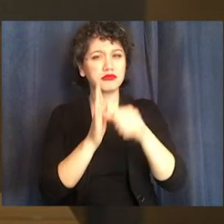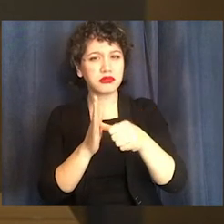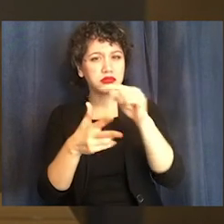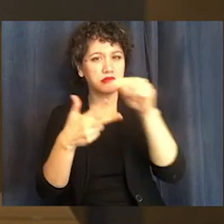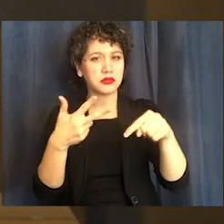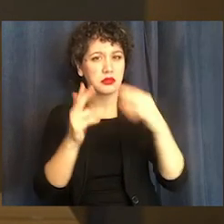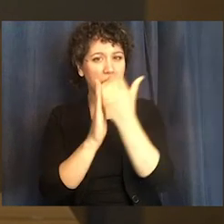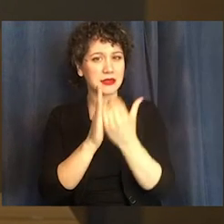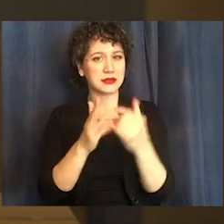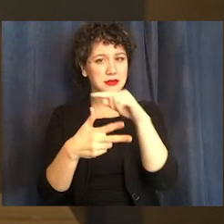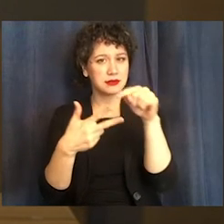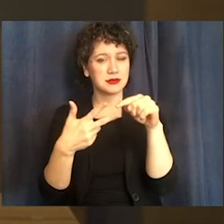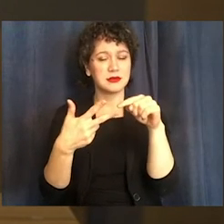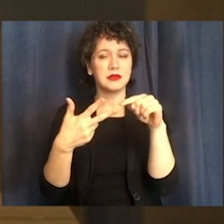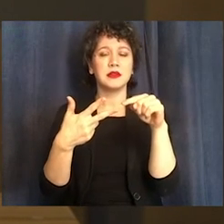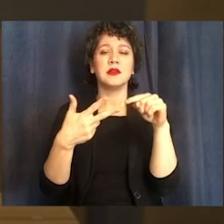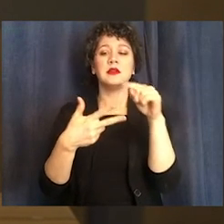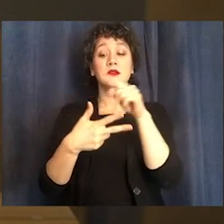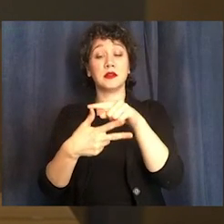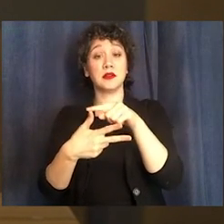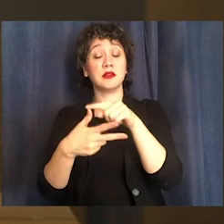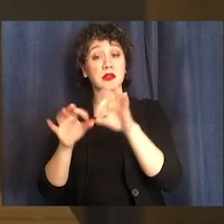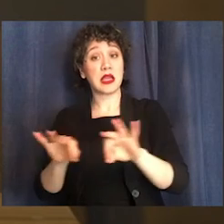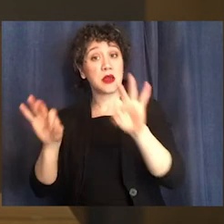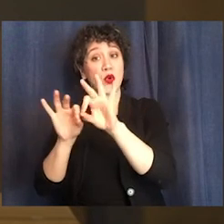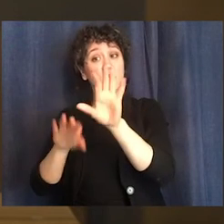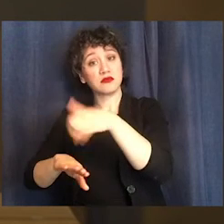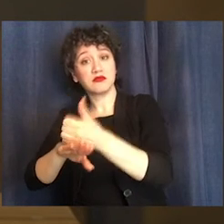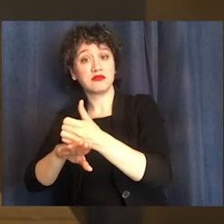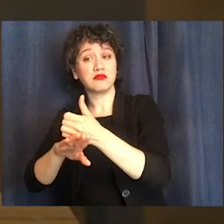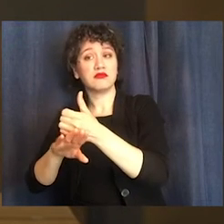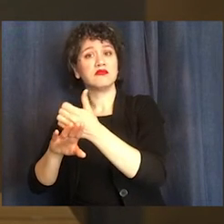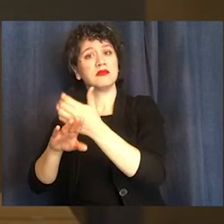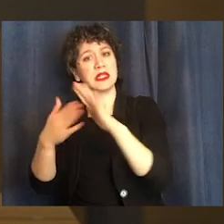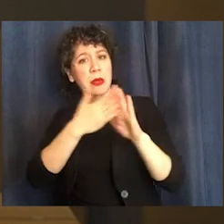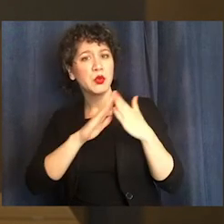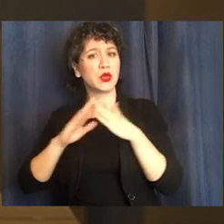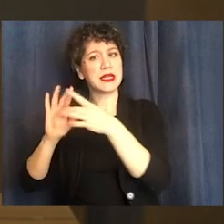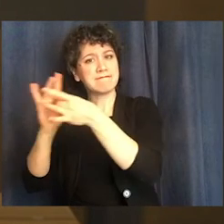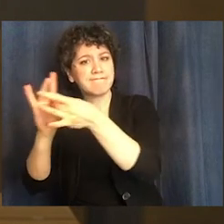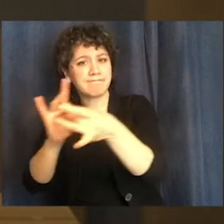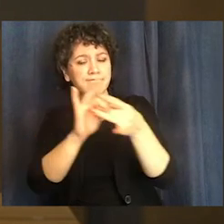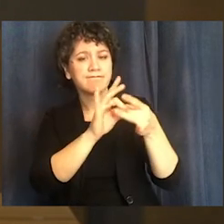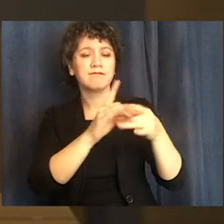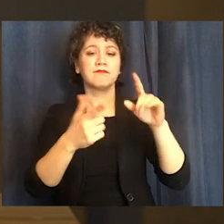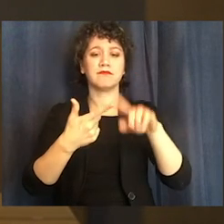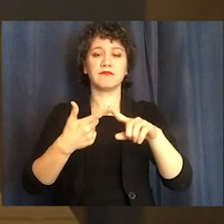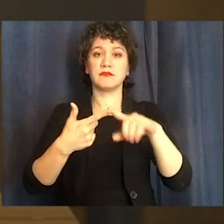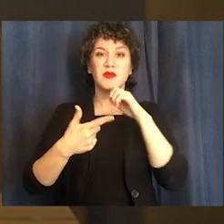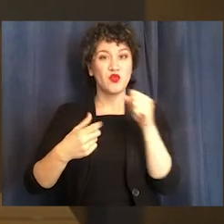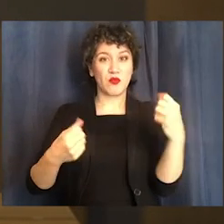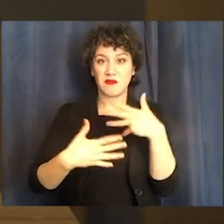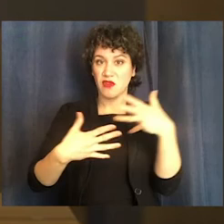of establishing the camaraderie of community, to not be afraid of new opportunities, and to